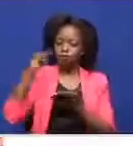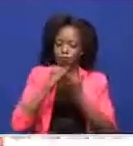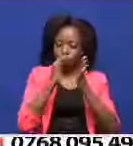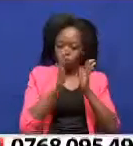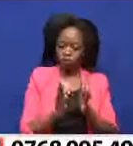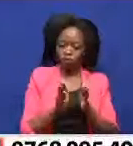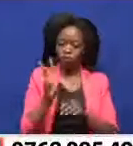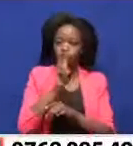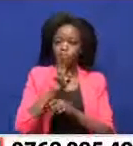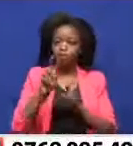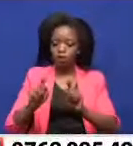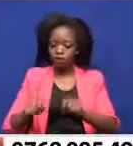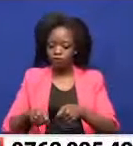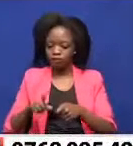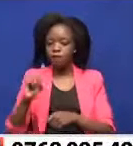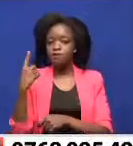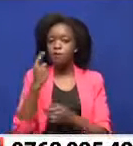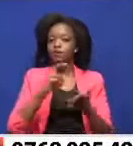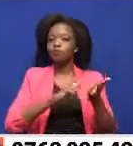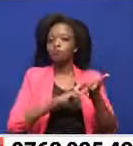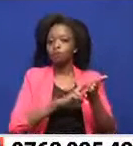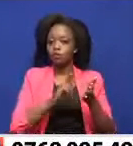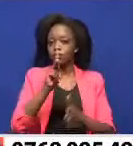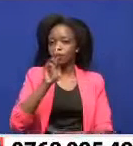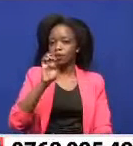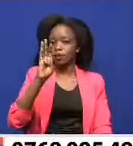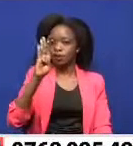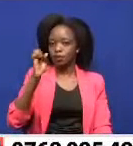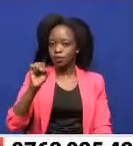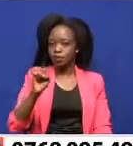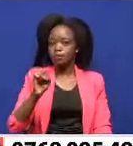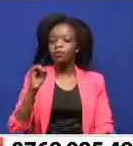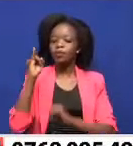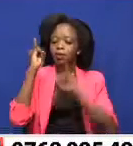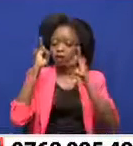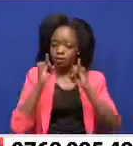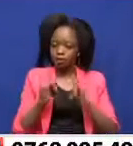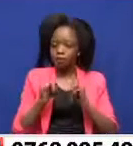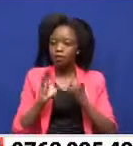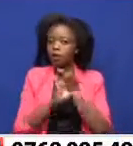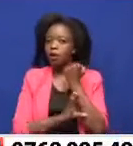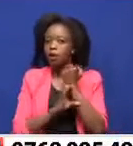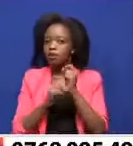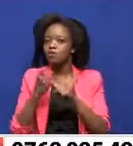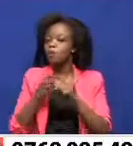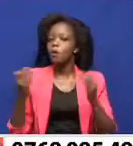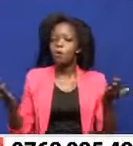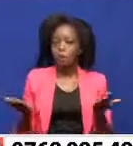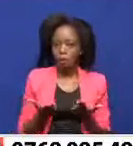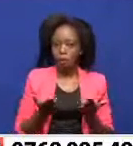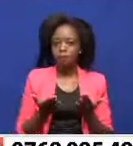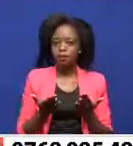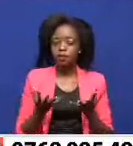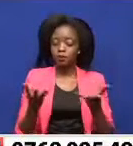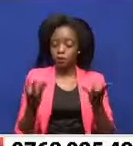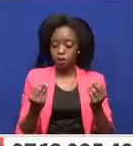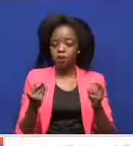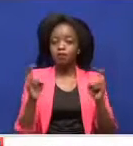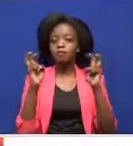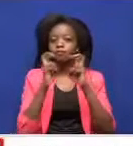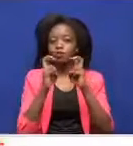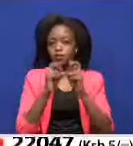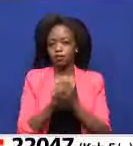shoes to register with the Bureau and identify the country of origin of the bale to enable traceability. KEBS further states